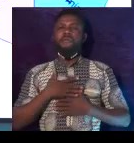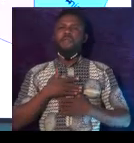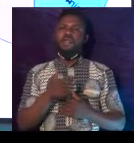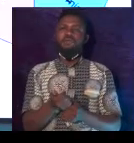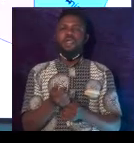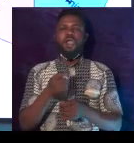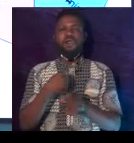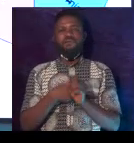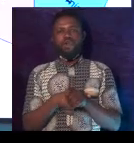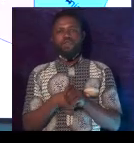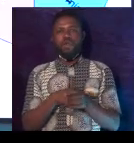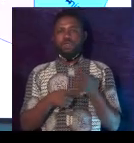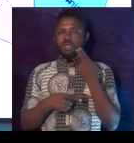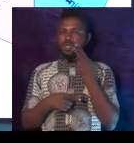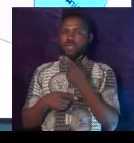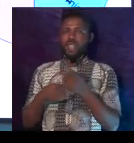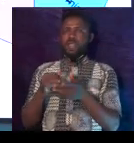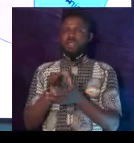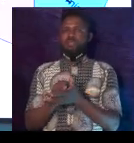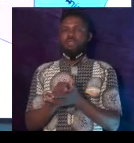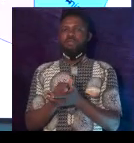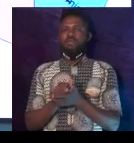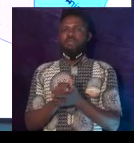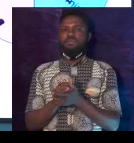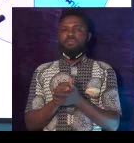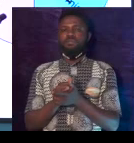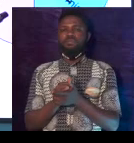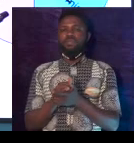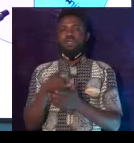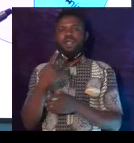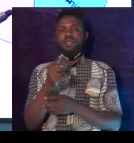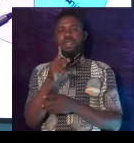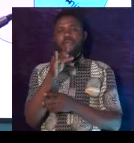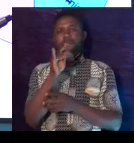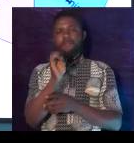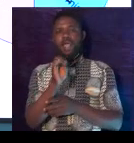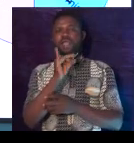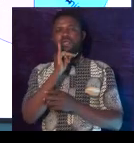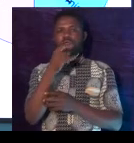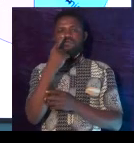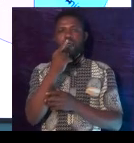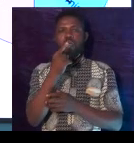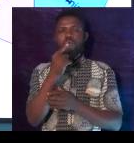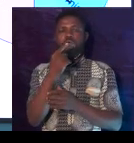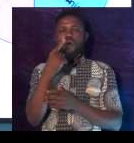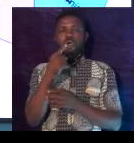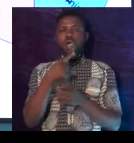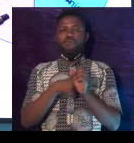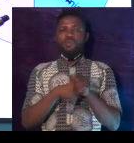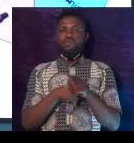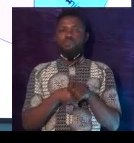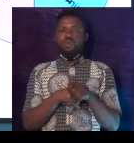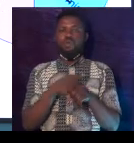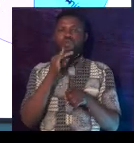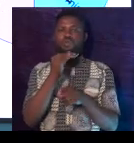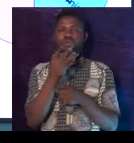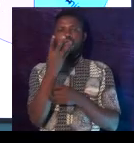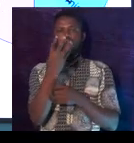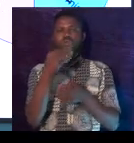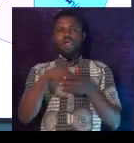prefer football? Now, we see that the pies for football is